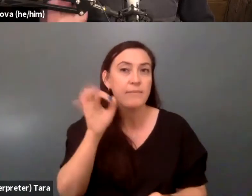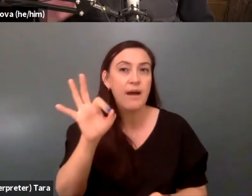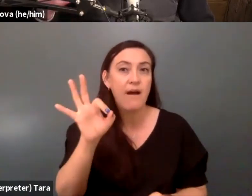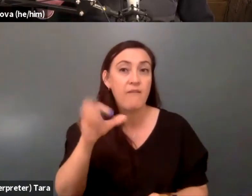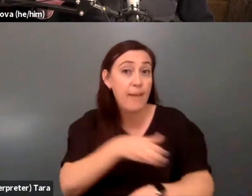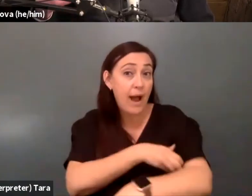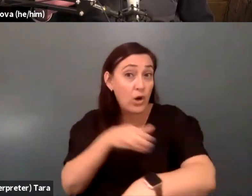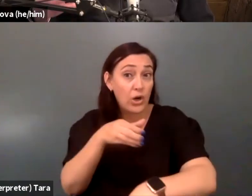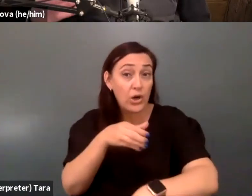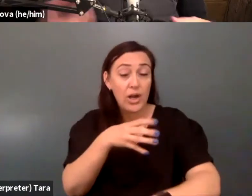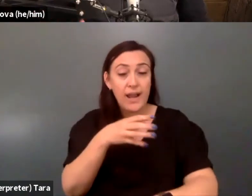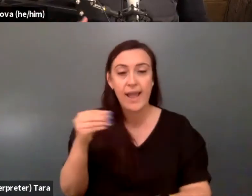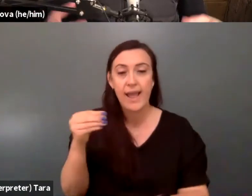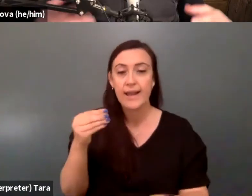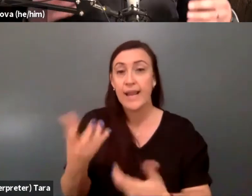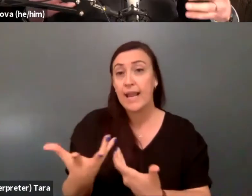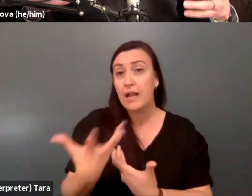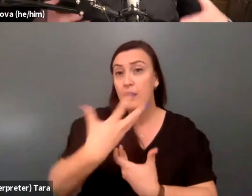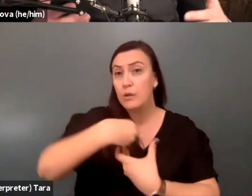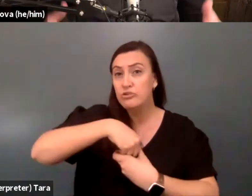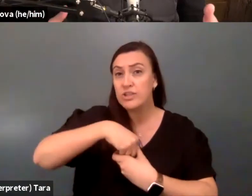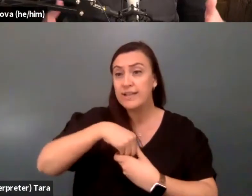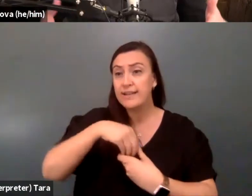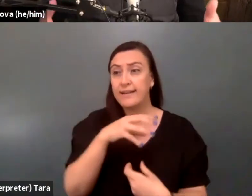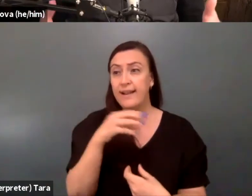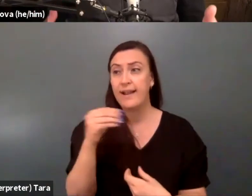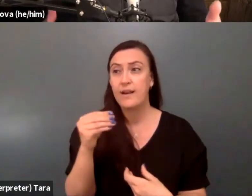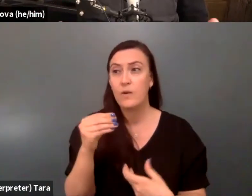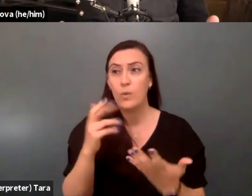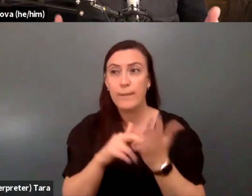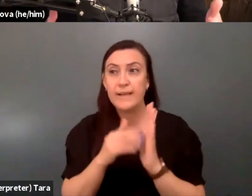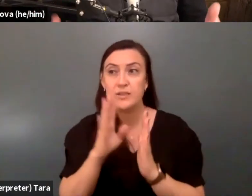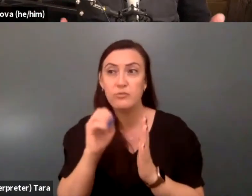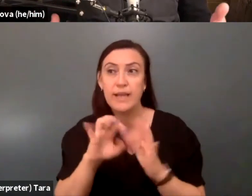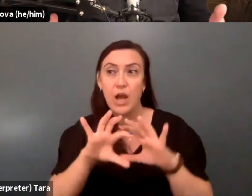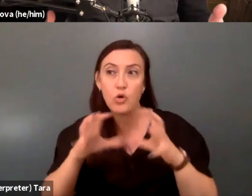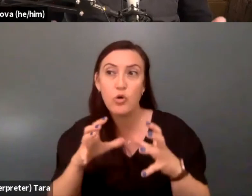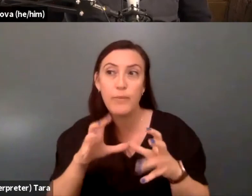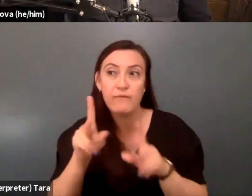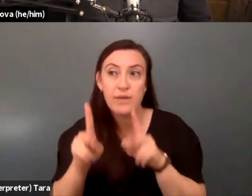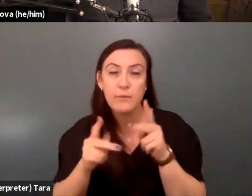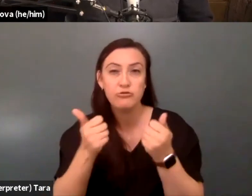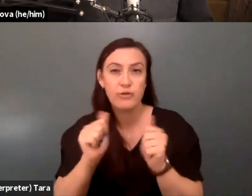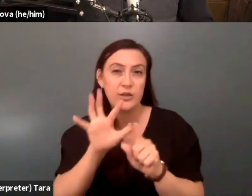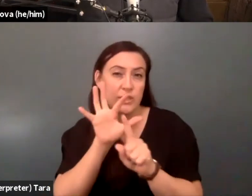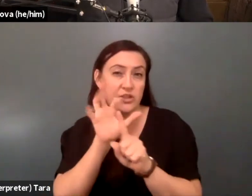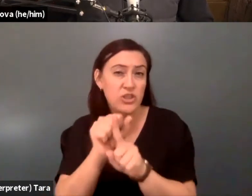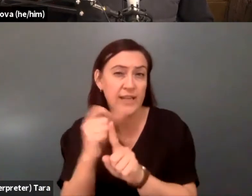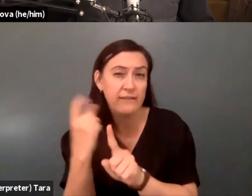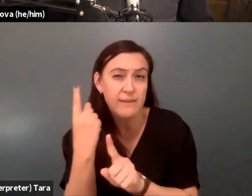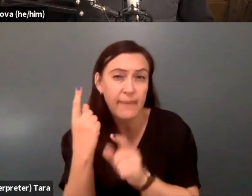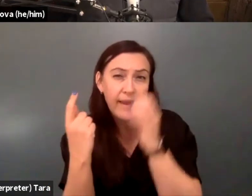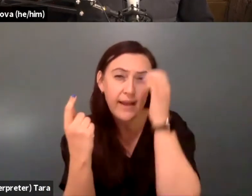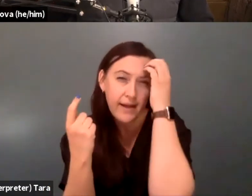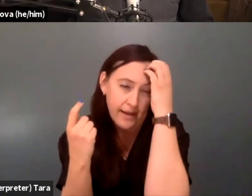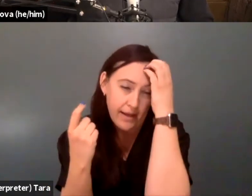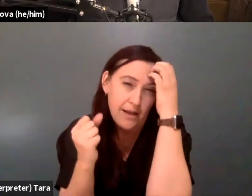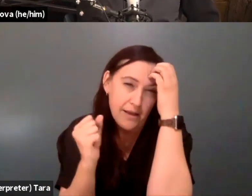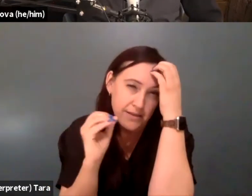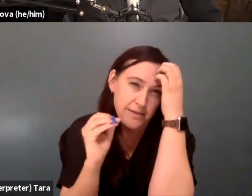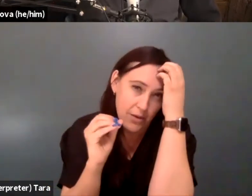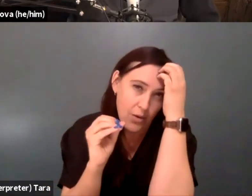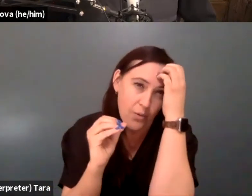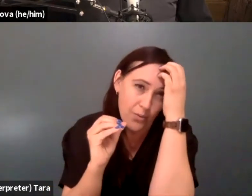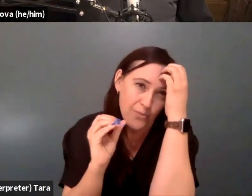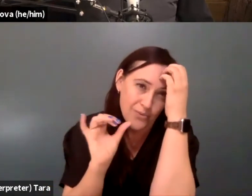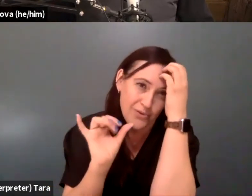power and inclusion and what it means to be a group of people trying to achieve something. So that's